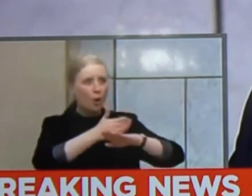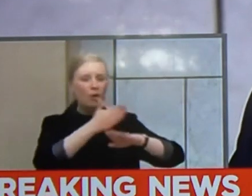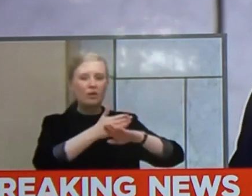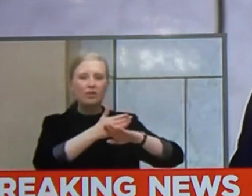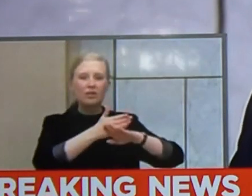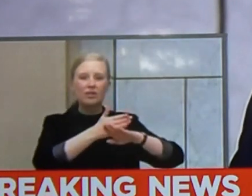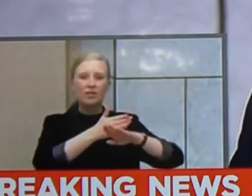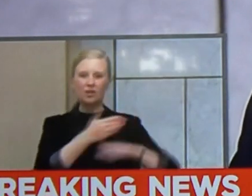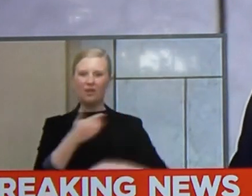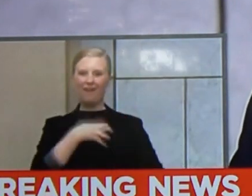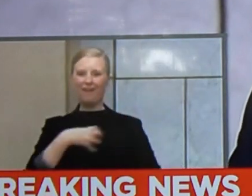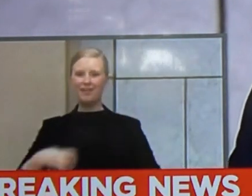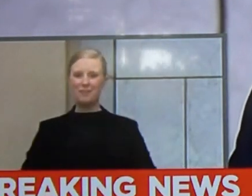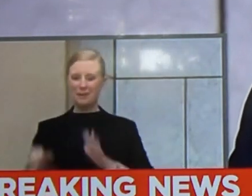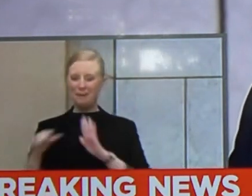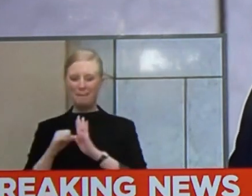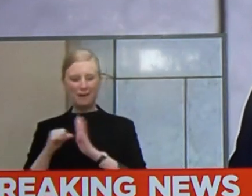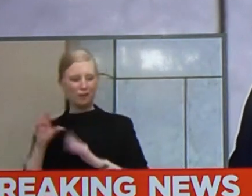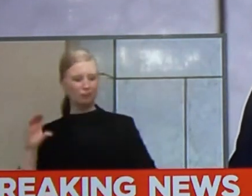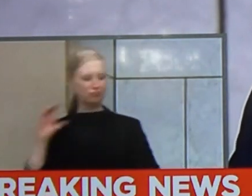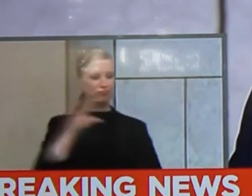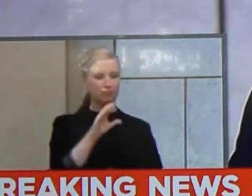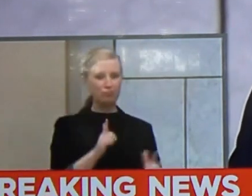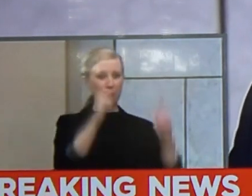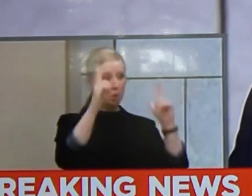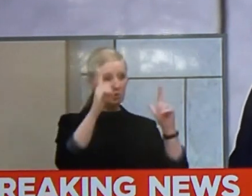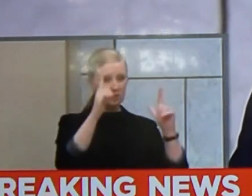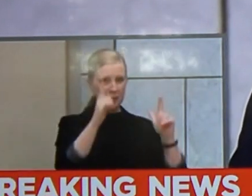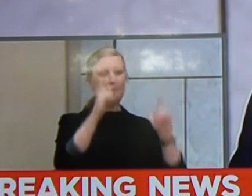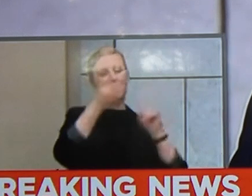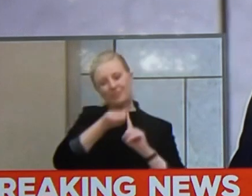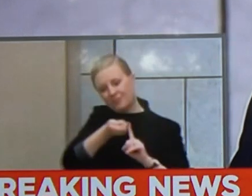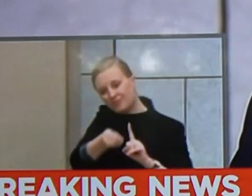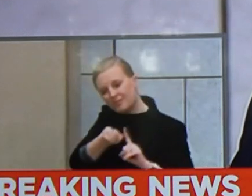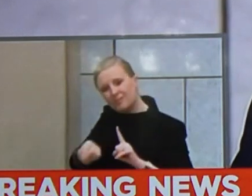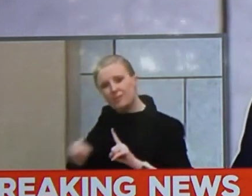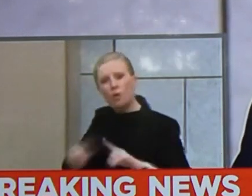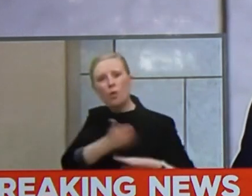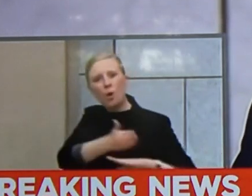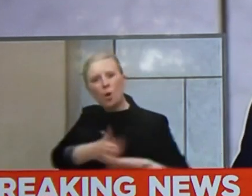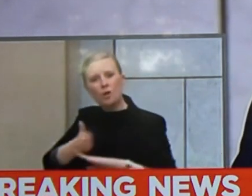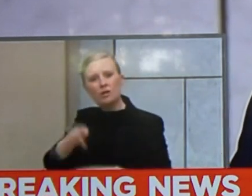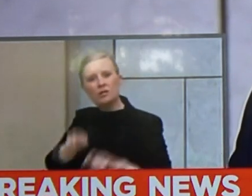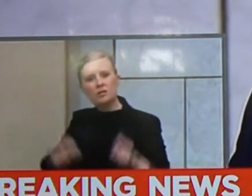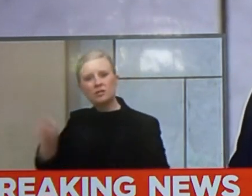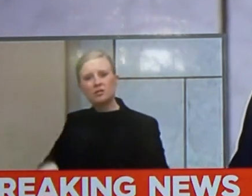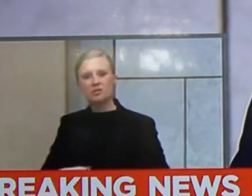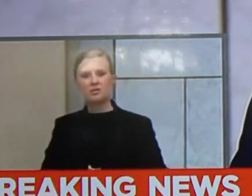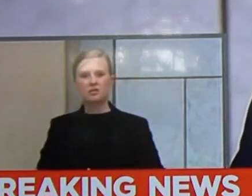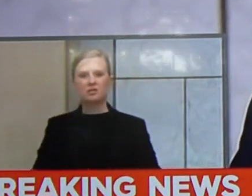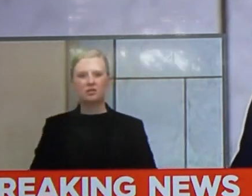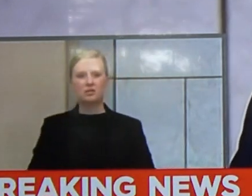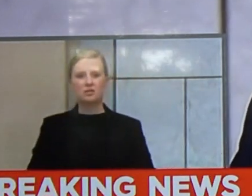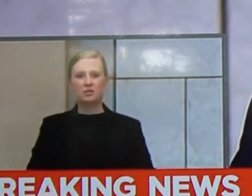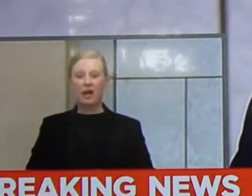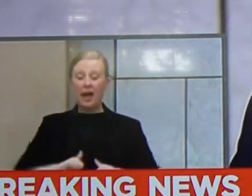of thousands of jobs immediately, and hopefully millions more as we go through the many difficult months ahead. Now, our